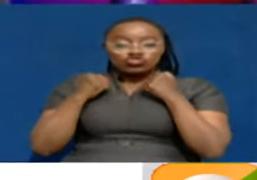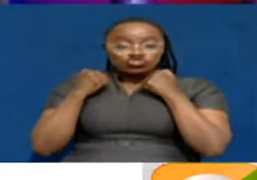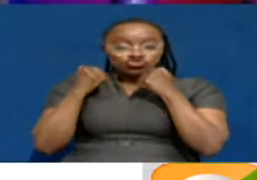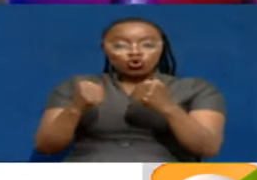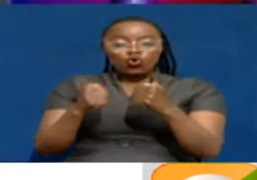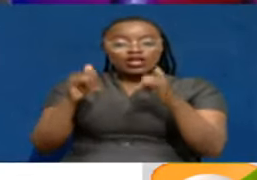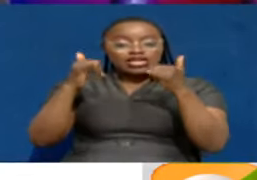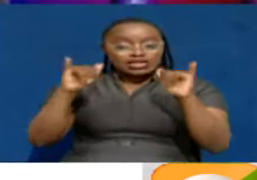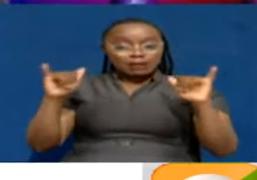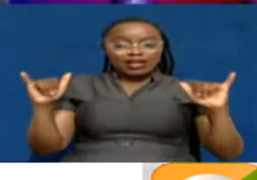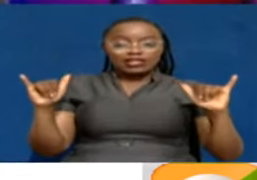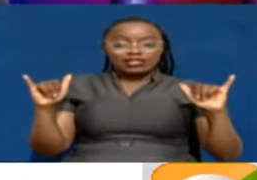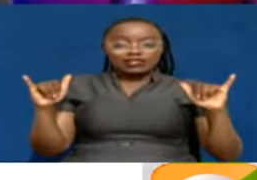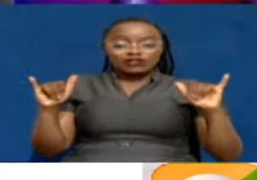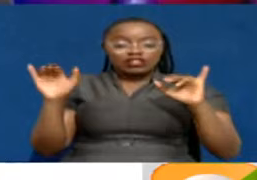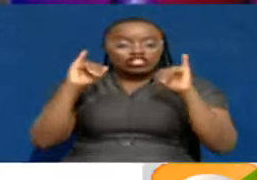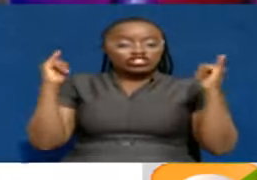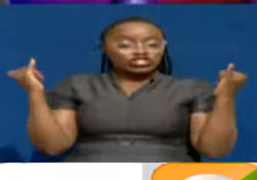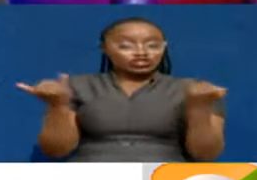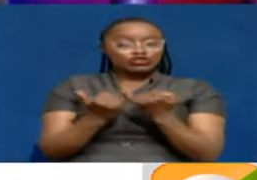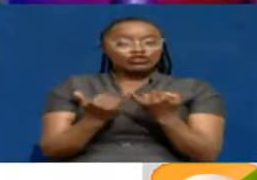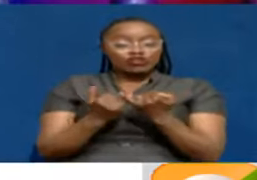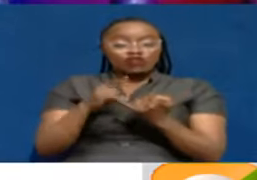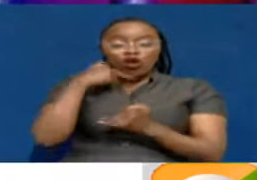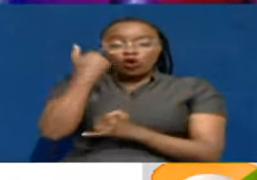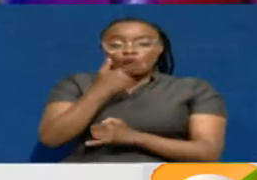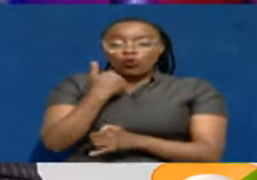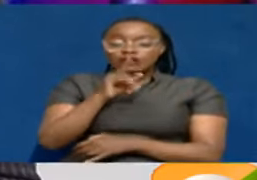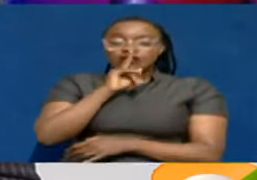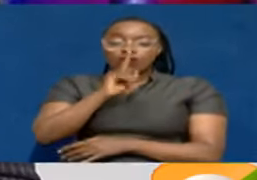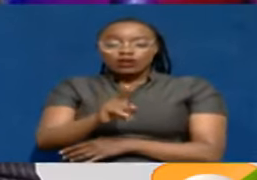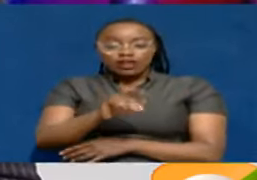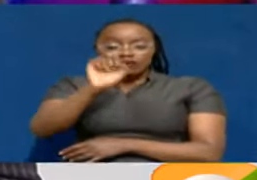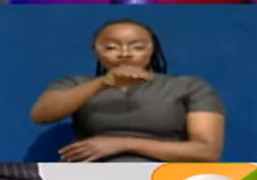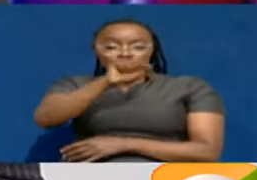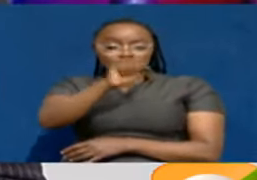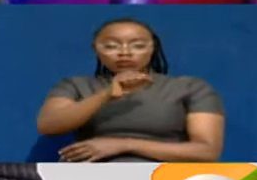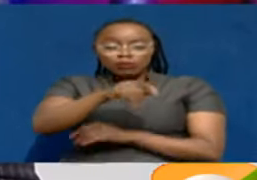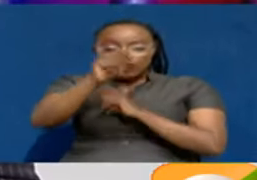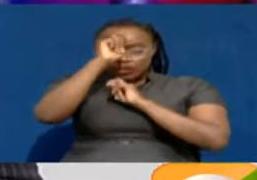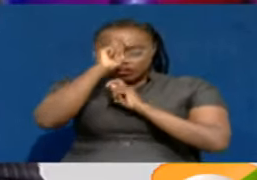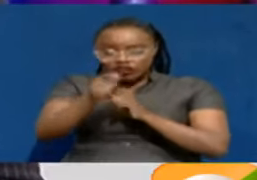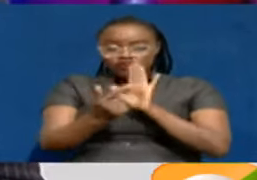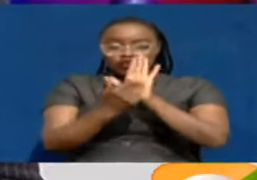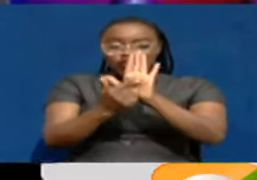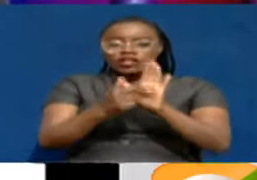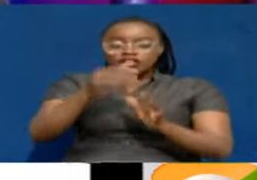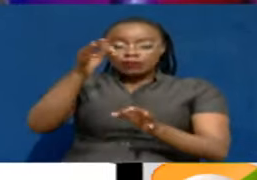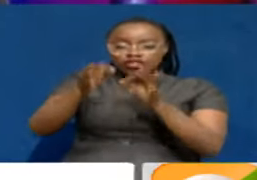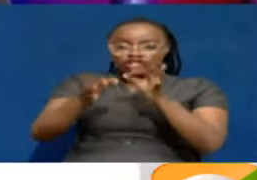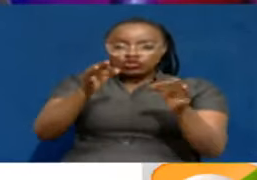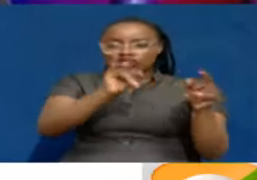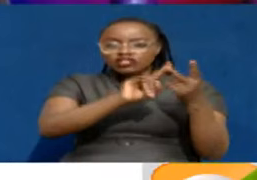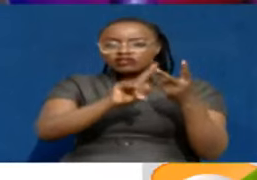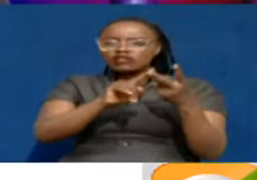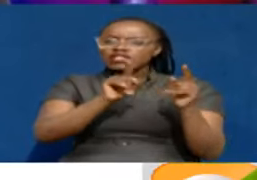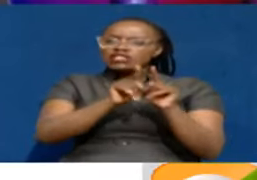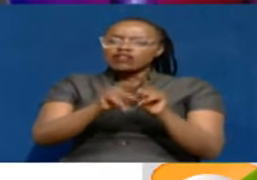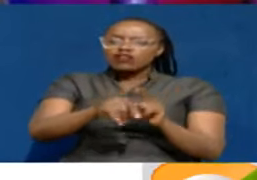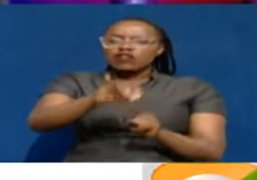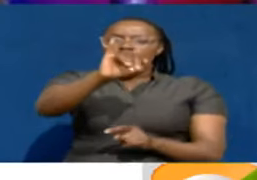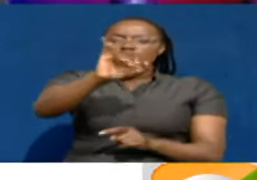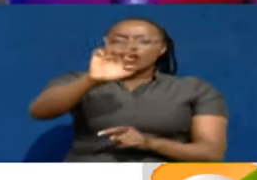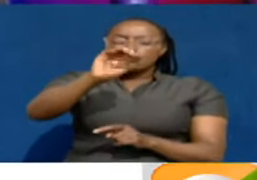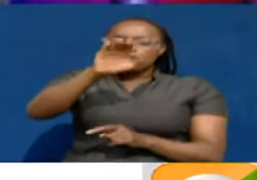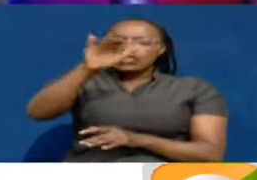strong, independent institutions whose instructions can be respected, such as the judiciary, and even, let's say,